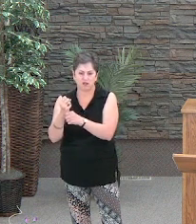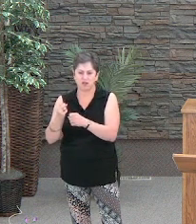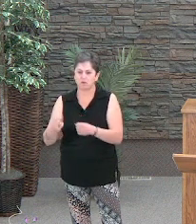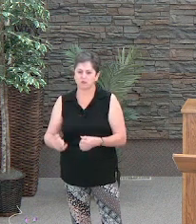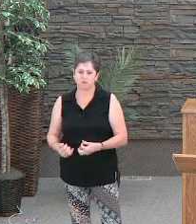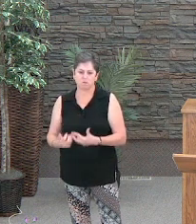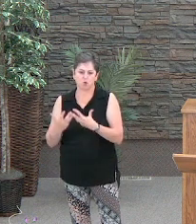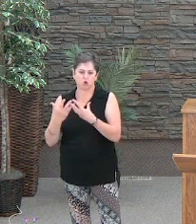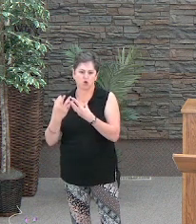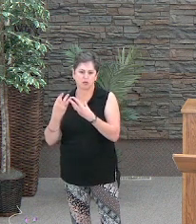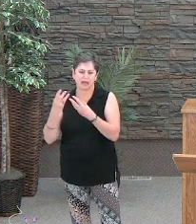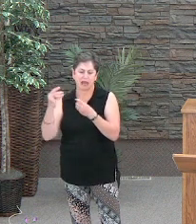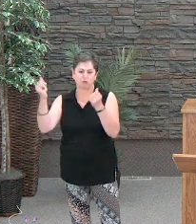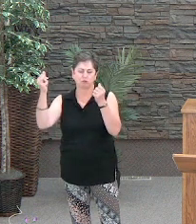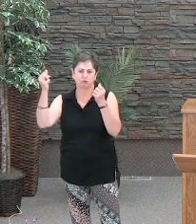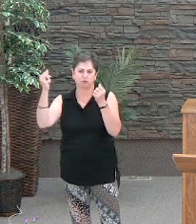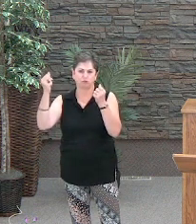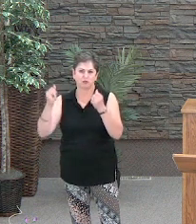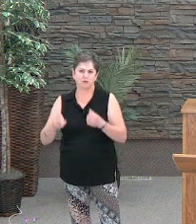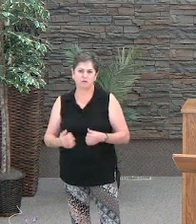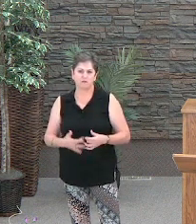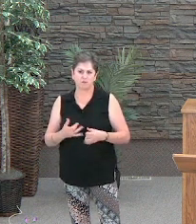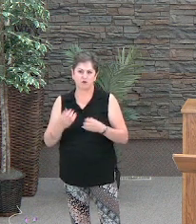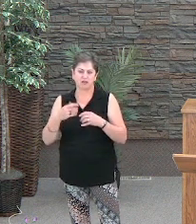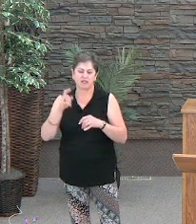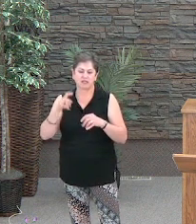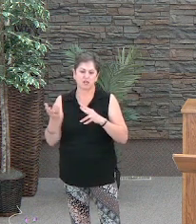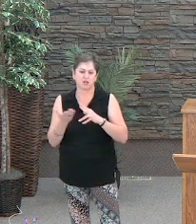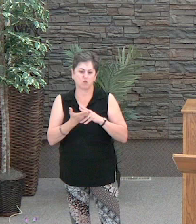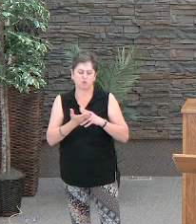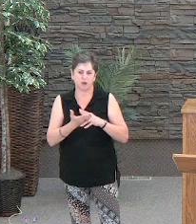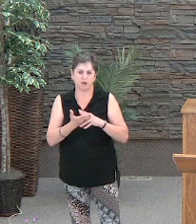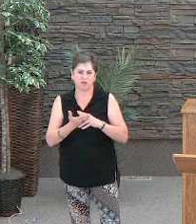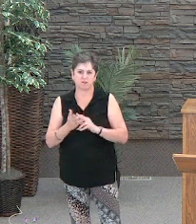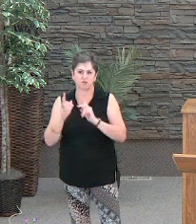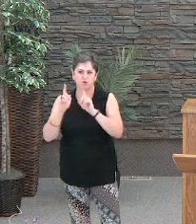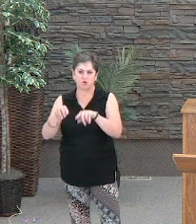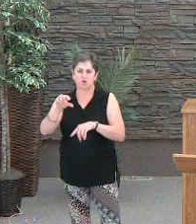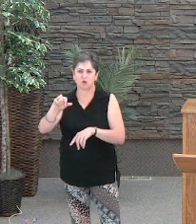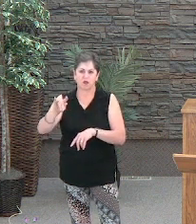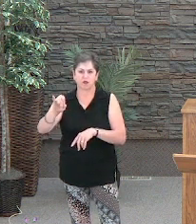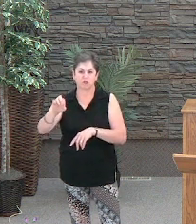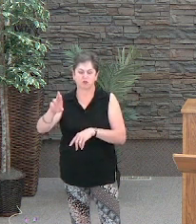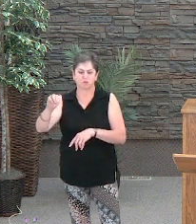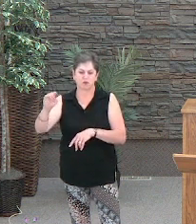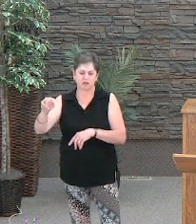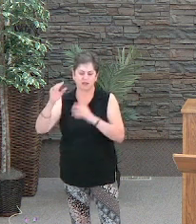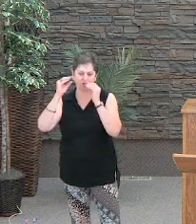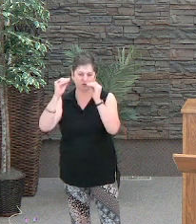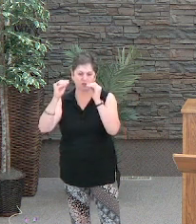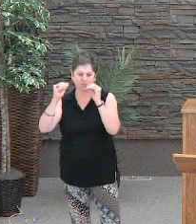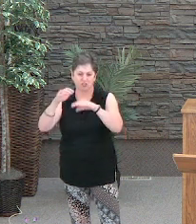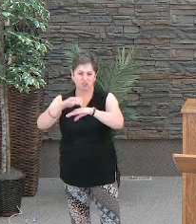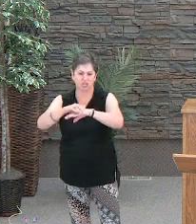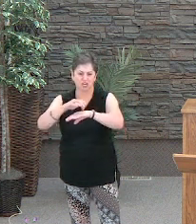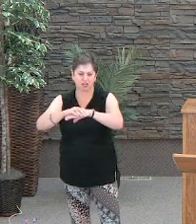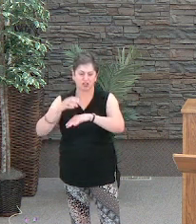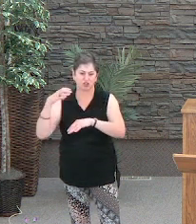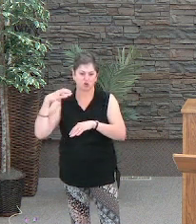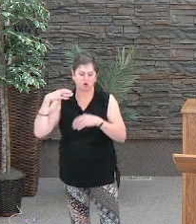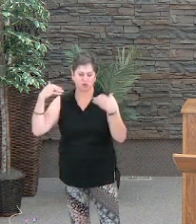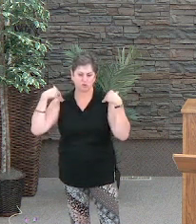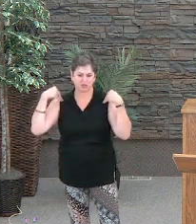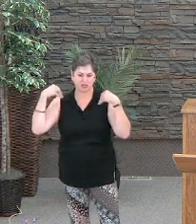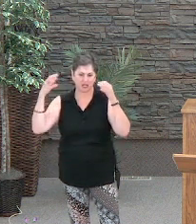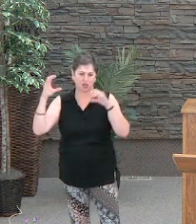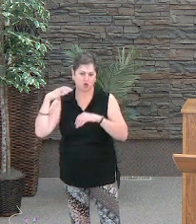out. He was burned out and needed a break. And so he goes to Geyser, Montana to teach English, coach PE, and